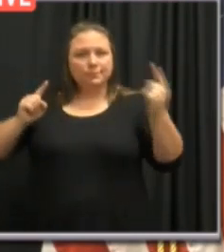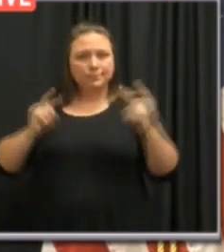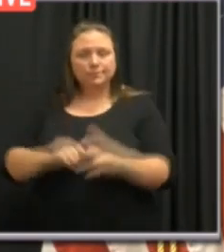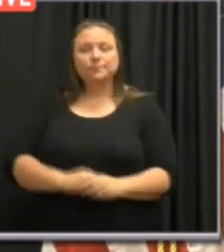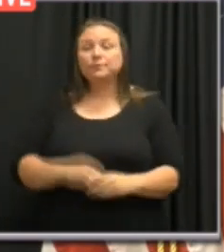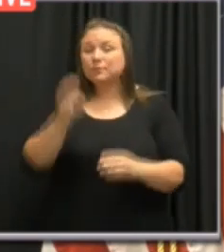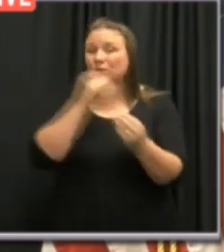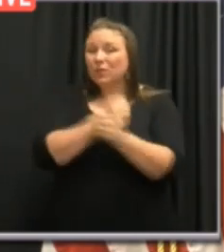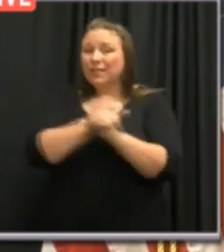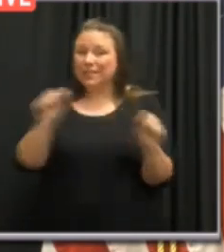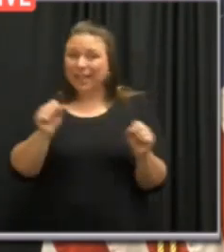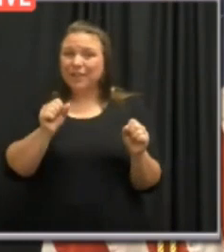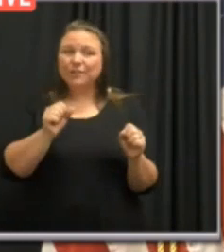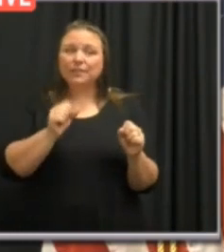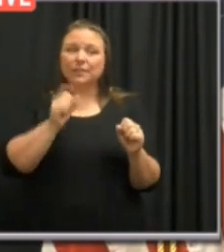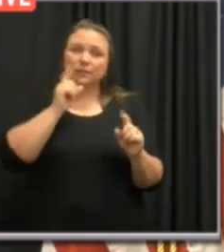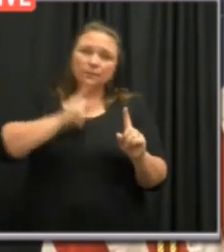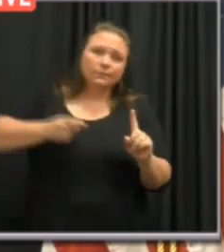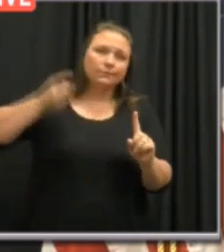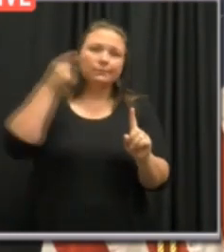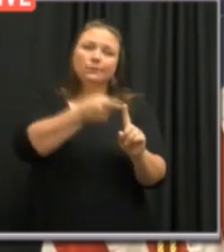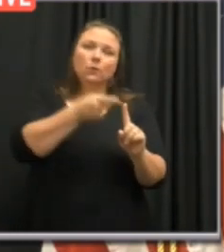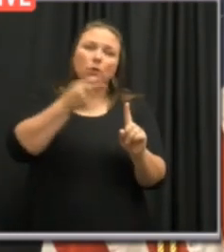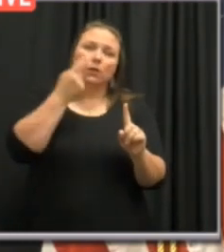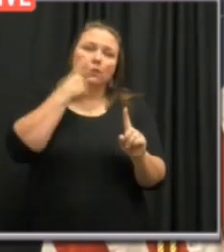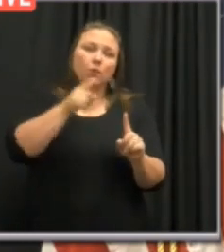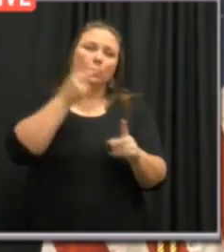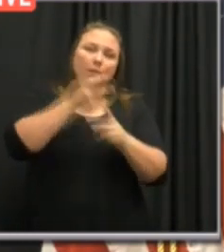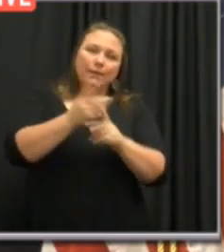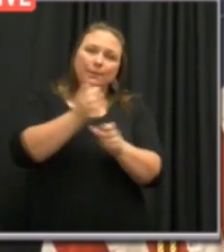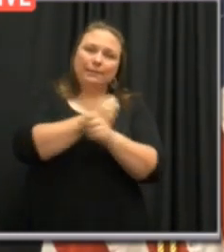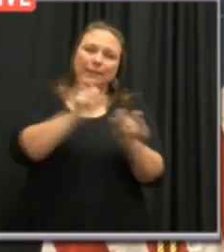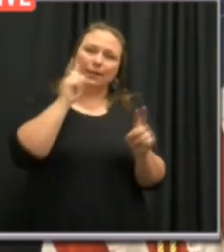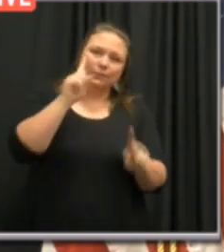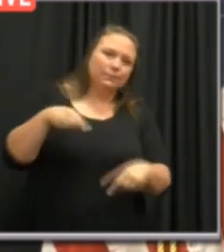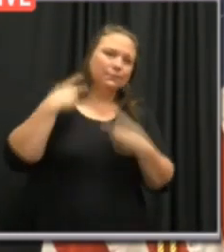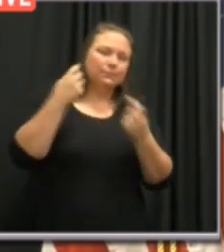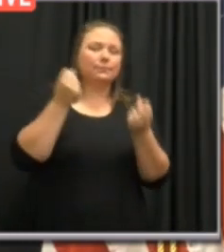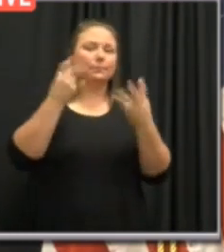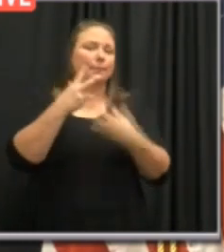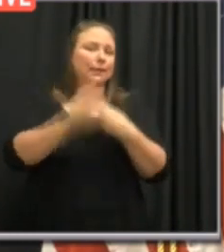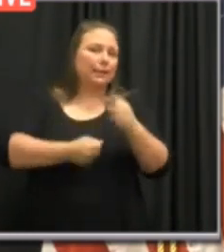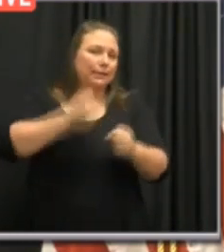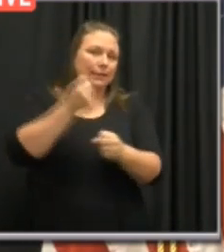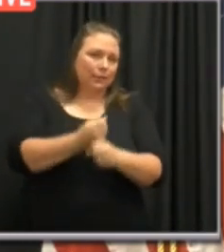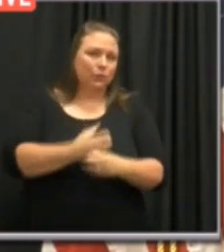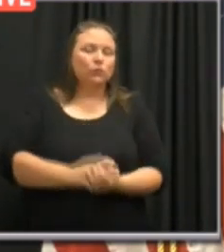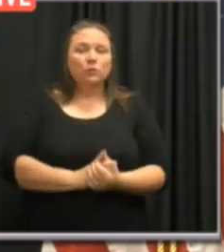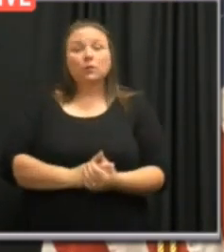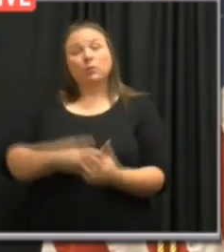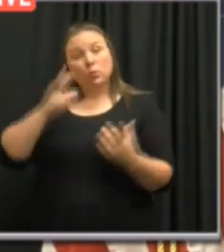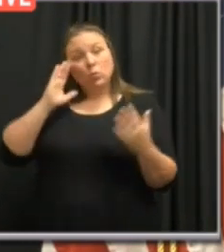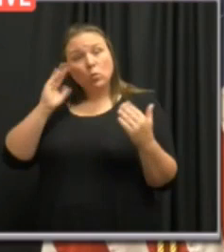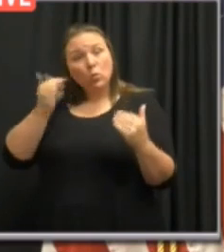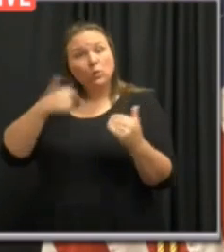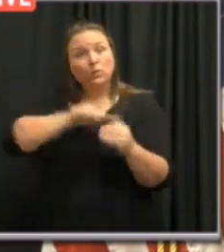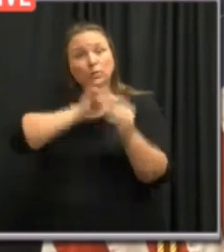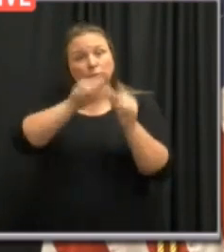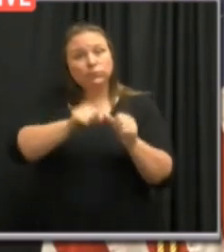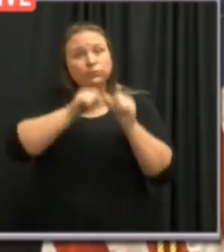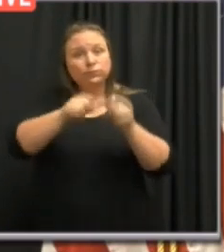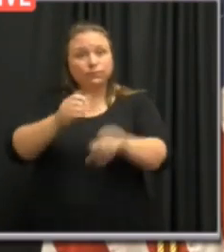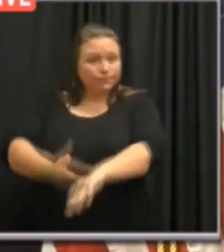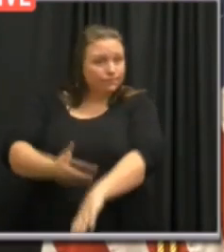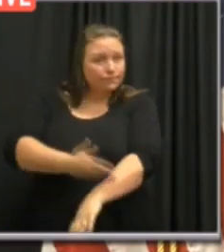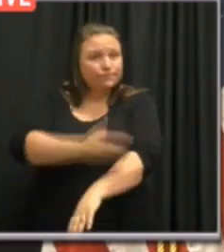safety and food handling have been cornerstones of Waffle House culture for many, many years. We are hopeful that we continue to see